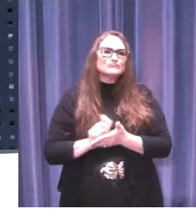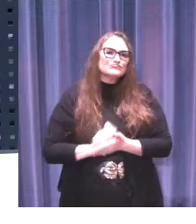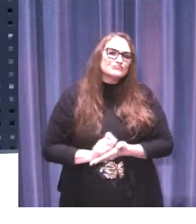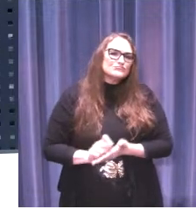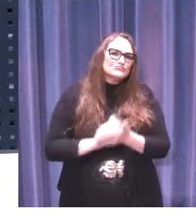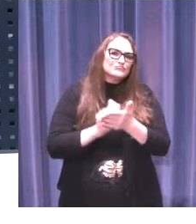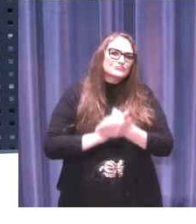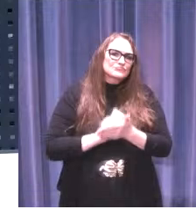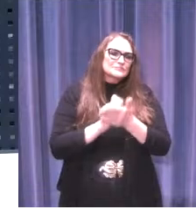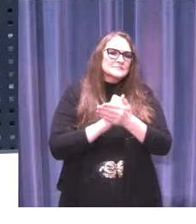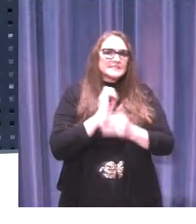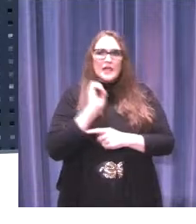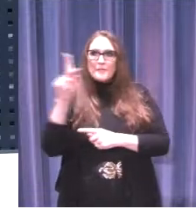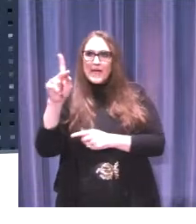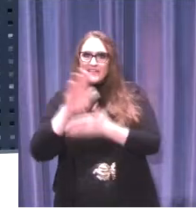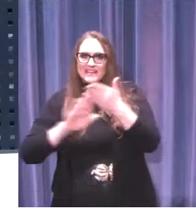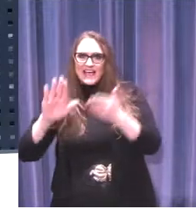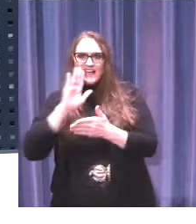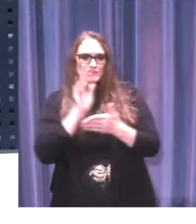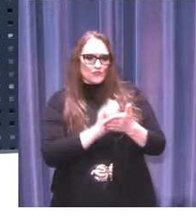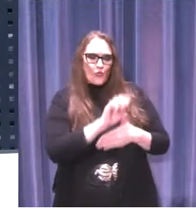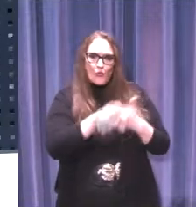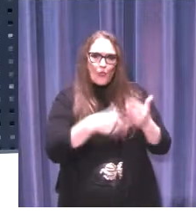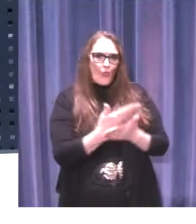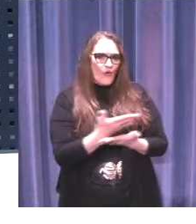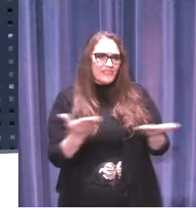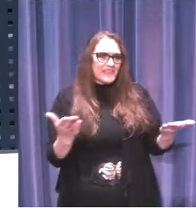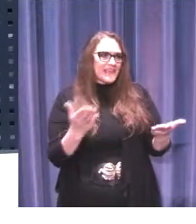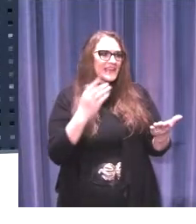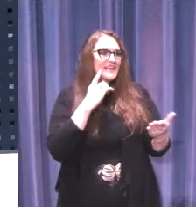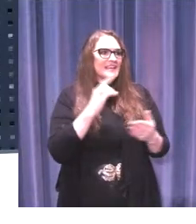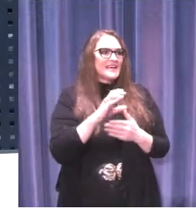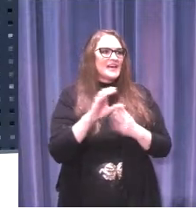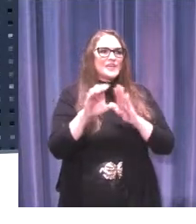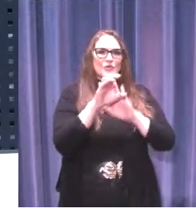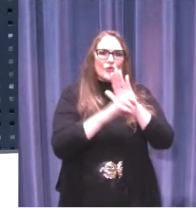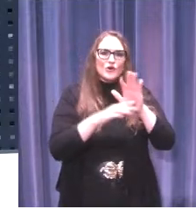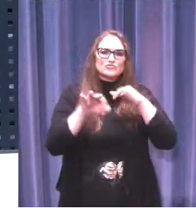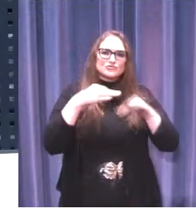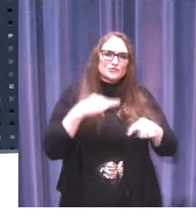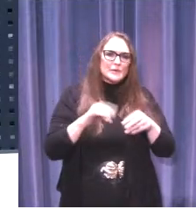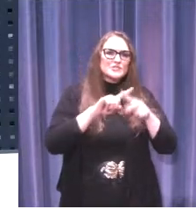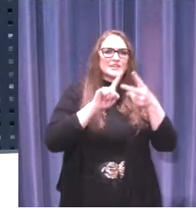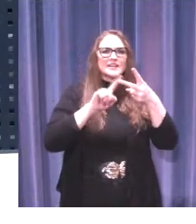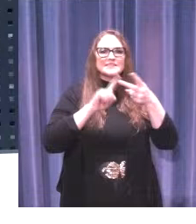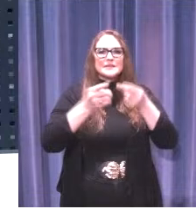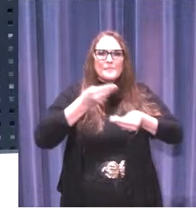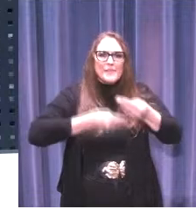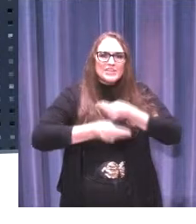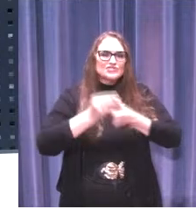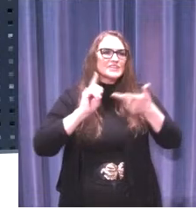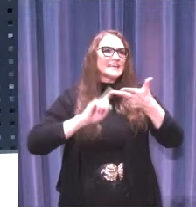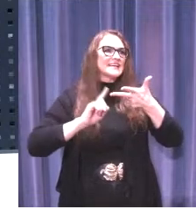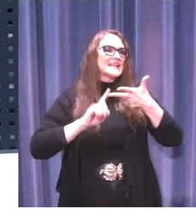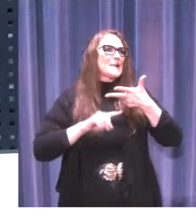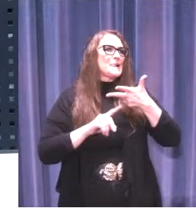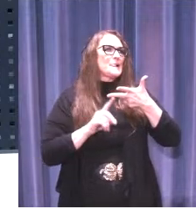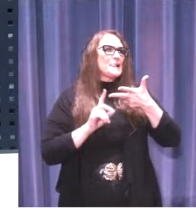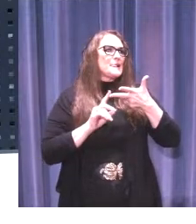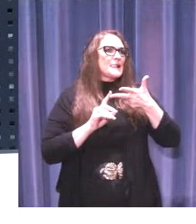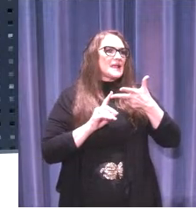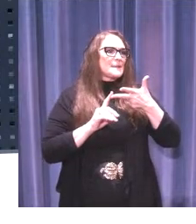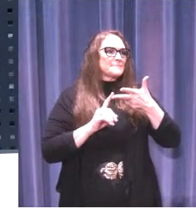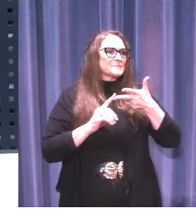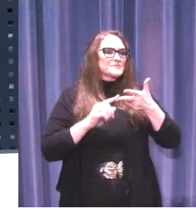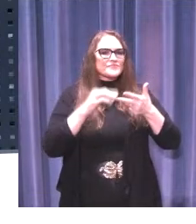college. I wrote the whole thing. I wrote the course descriptions. I wrote the budget, and